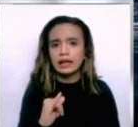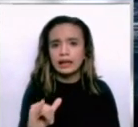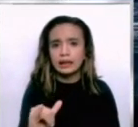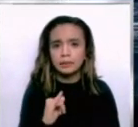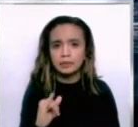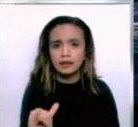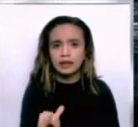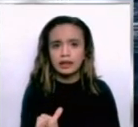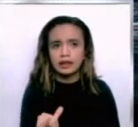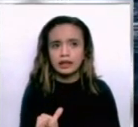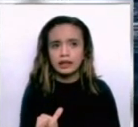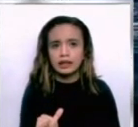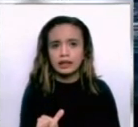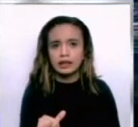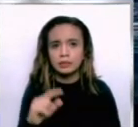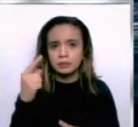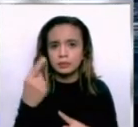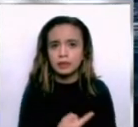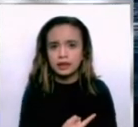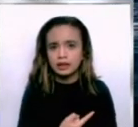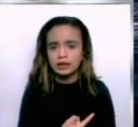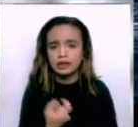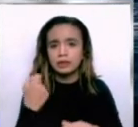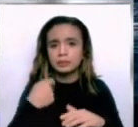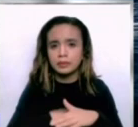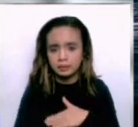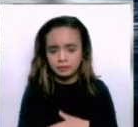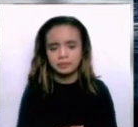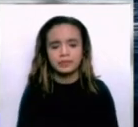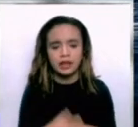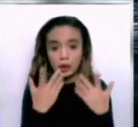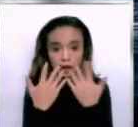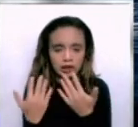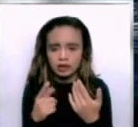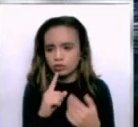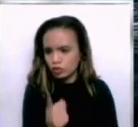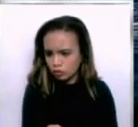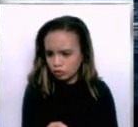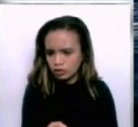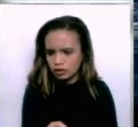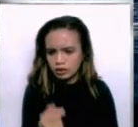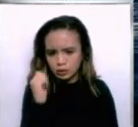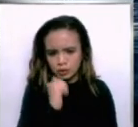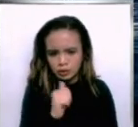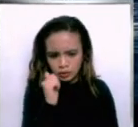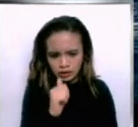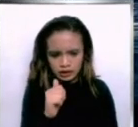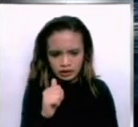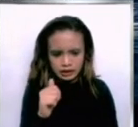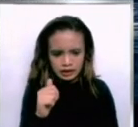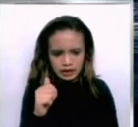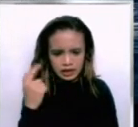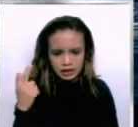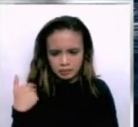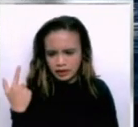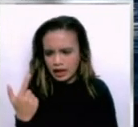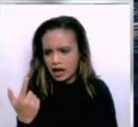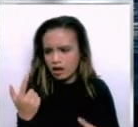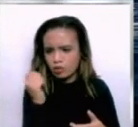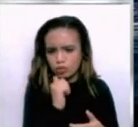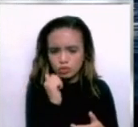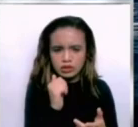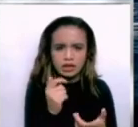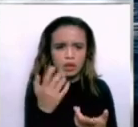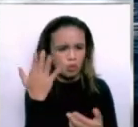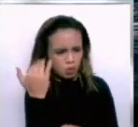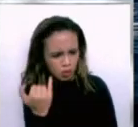didn't know that he was Gemini too. No wonder he was driving me crazy all the time, always trying to be competitive with me, and I'm like, why is this